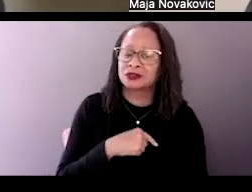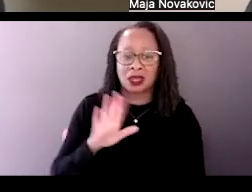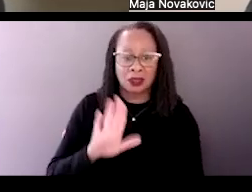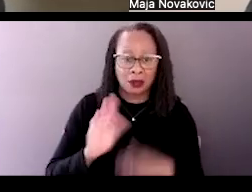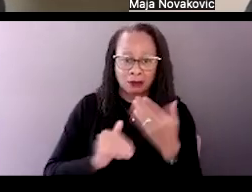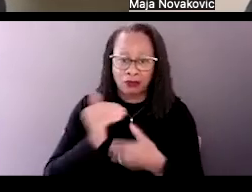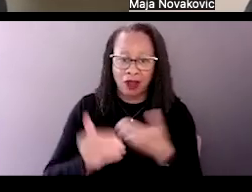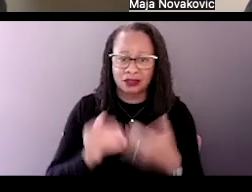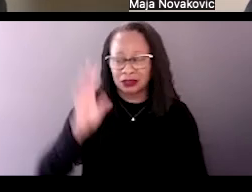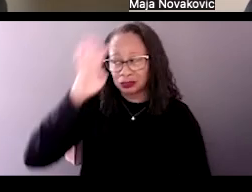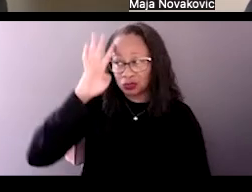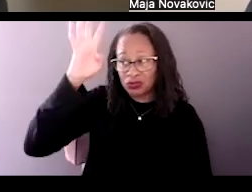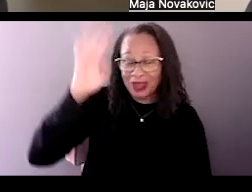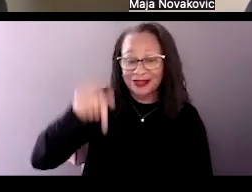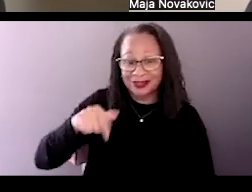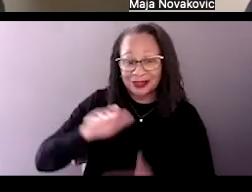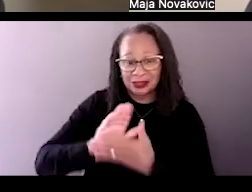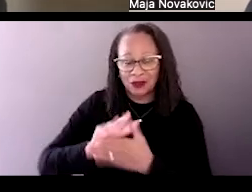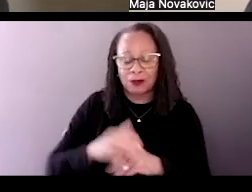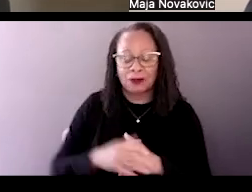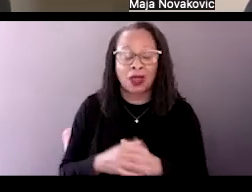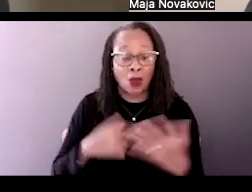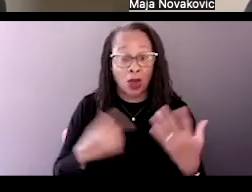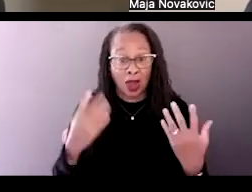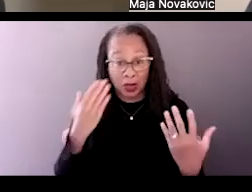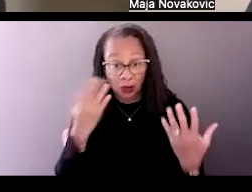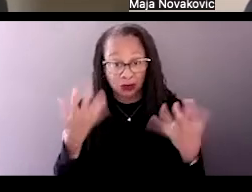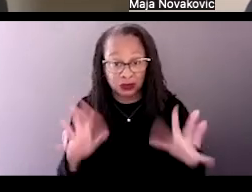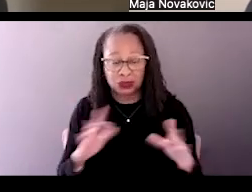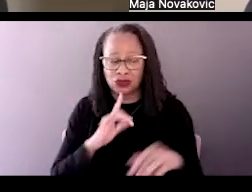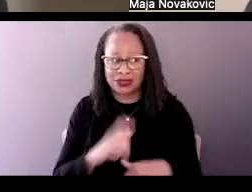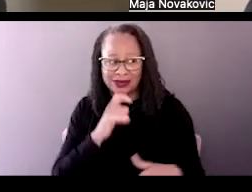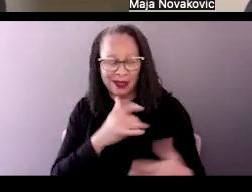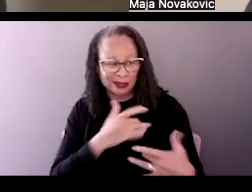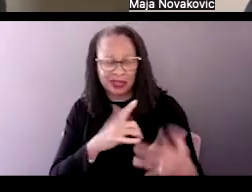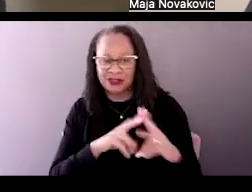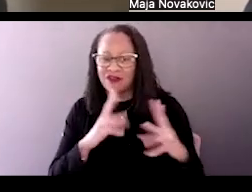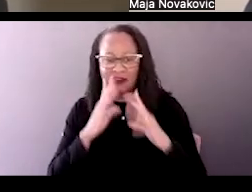of creating the film? Because what I do know about it is really unusual and quite fascinating.